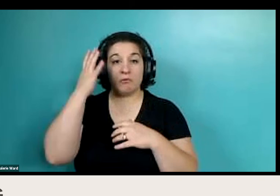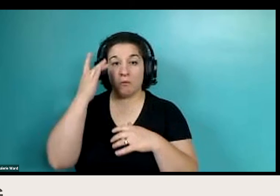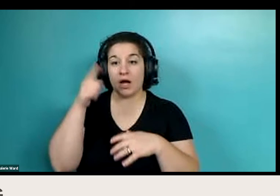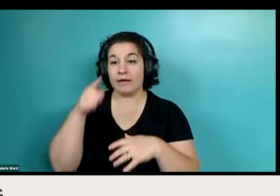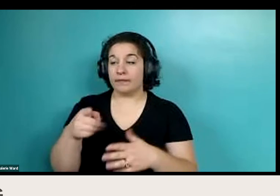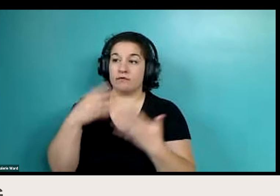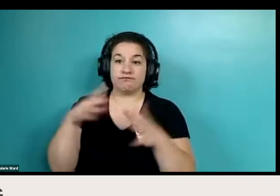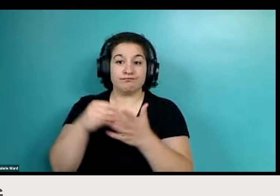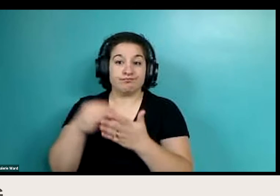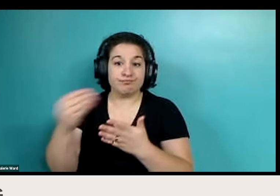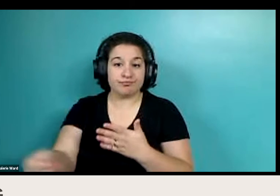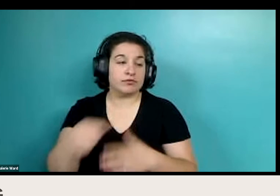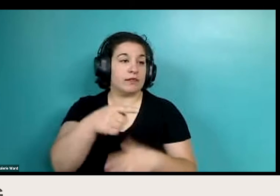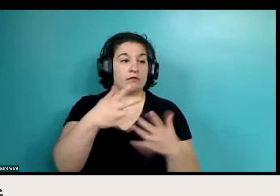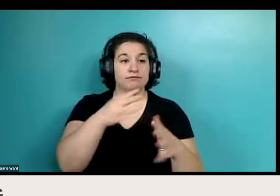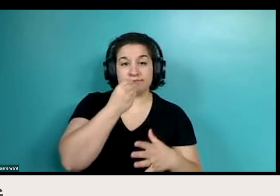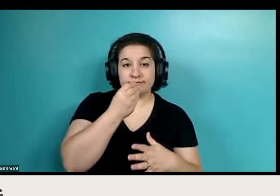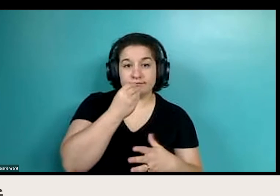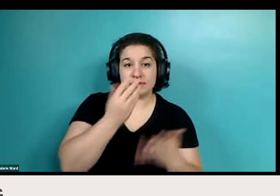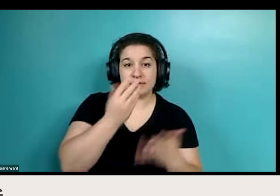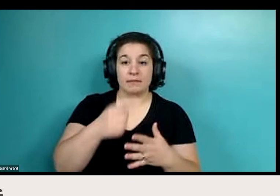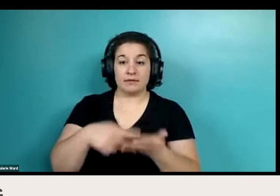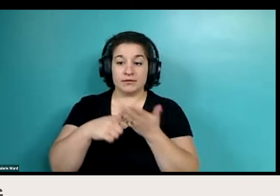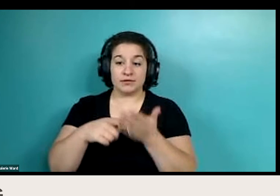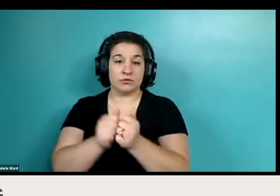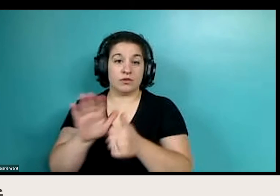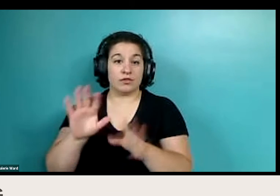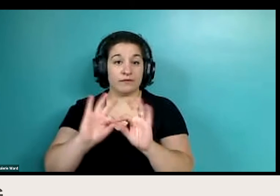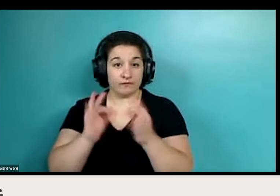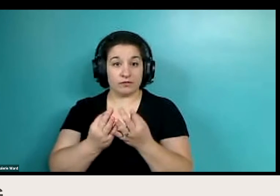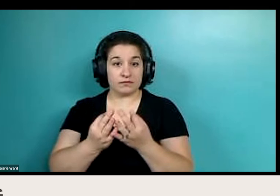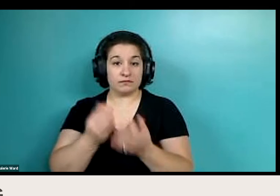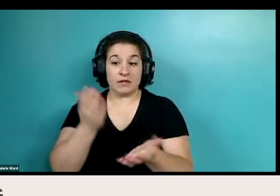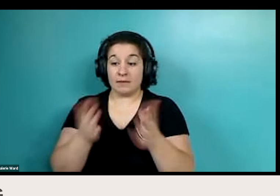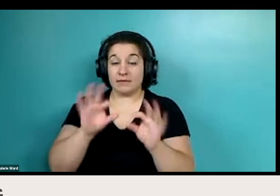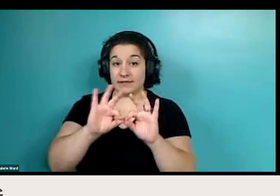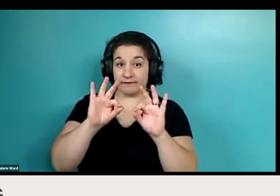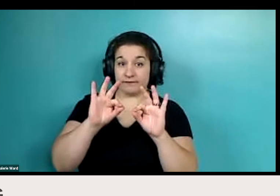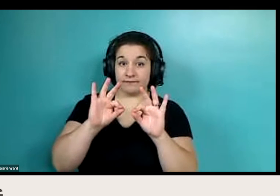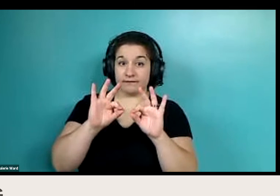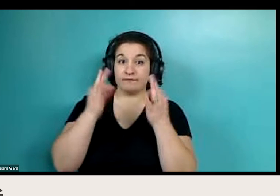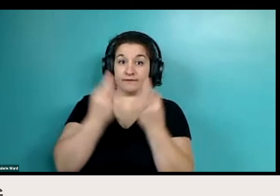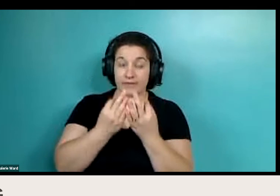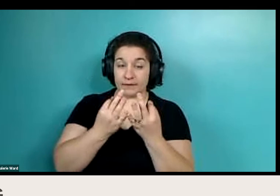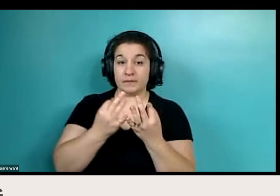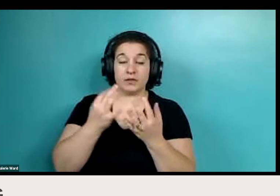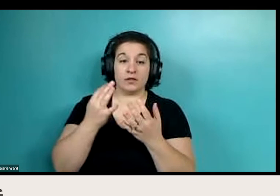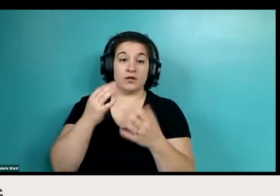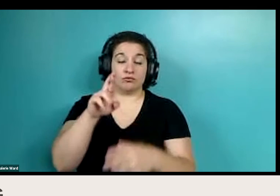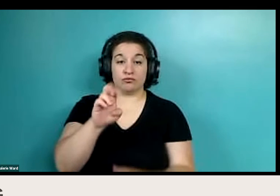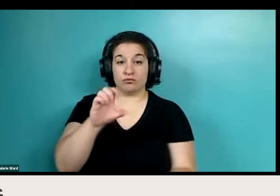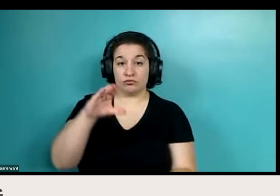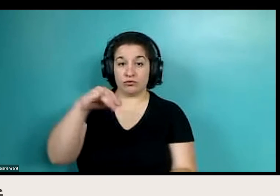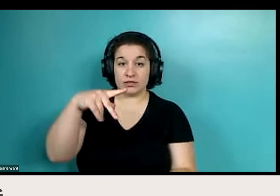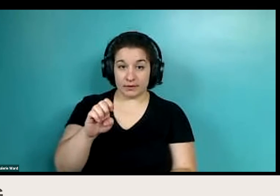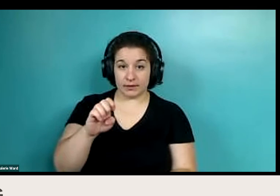eaten it, maybe they've talked with their friends about it. It could be something that's a family recipe. And the background knowledge taps into